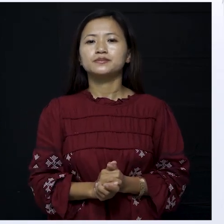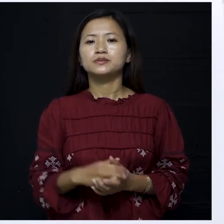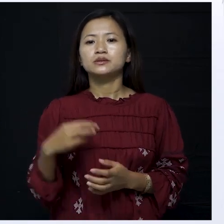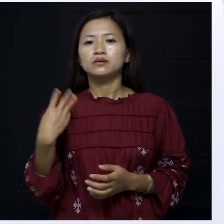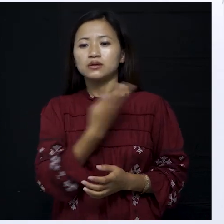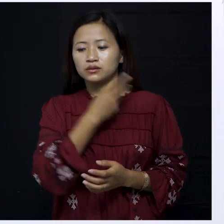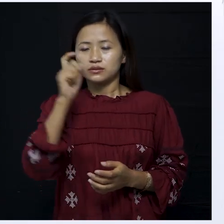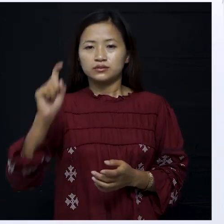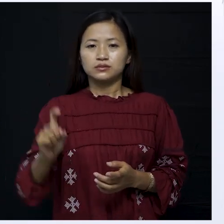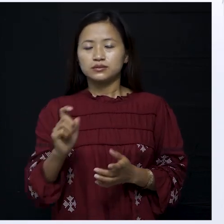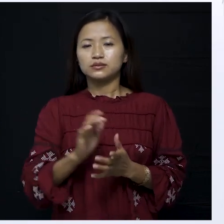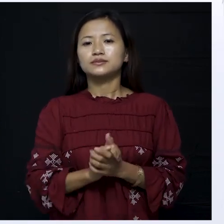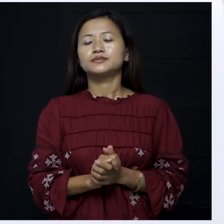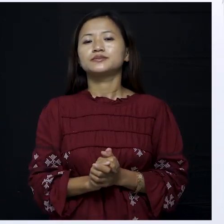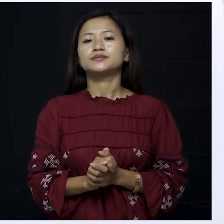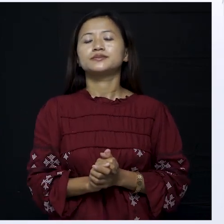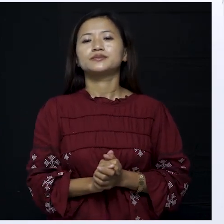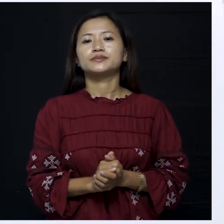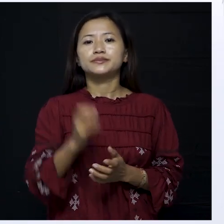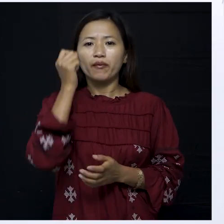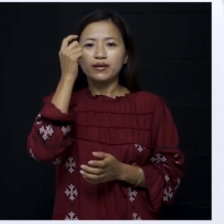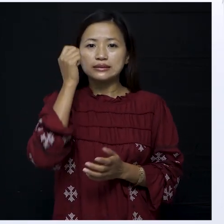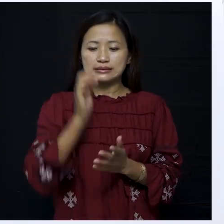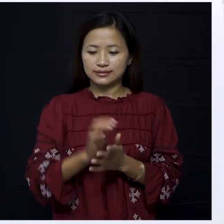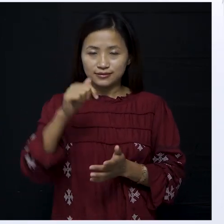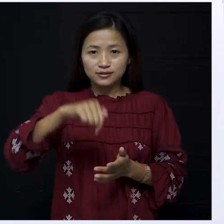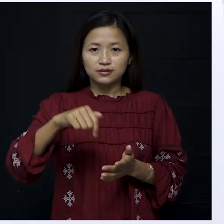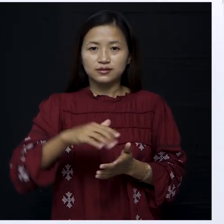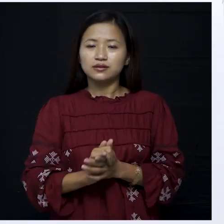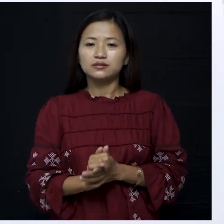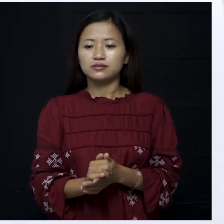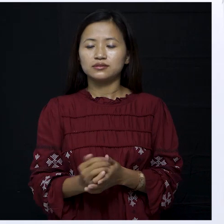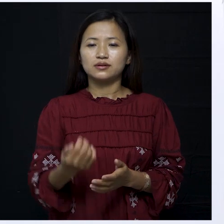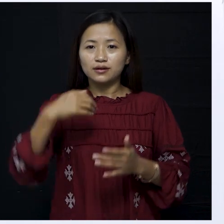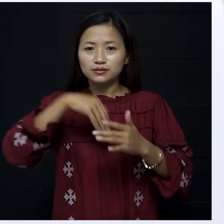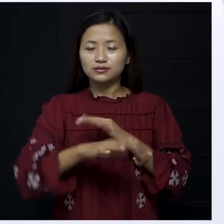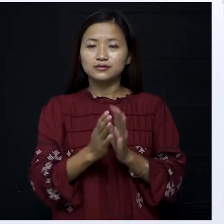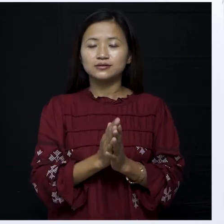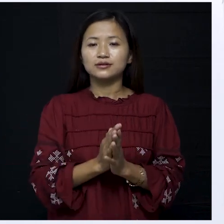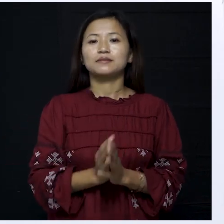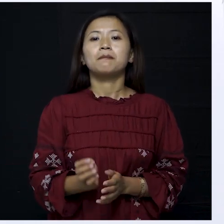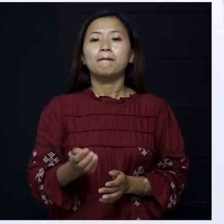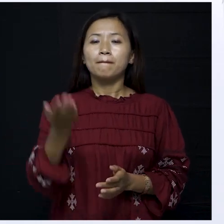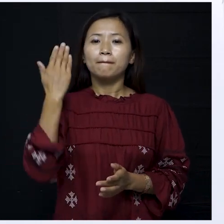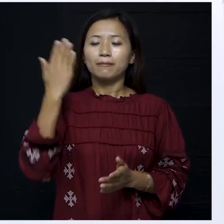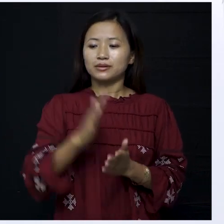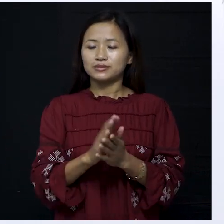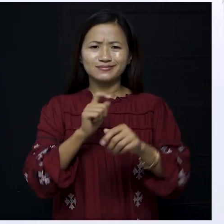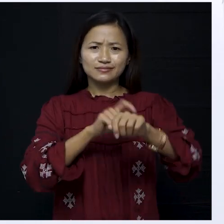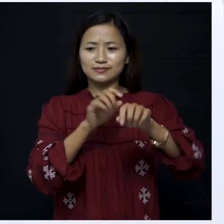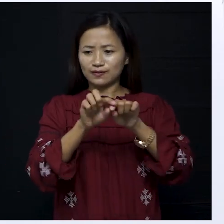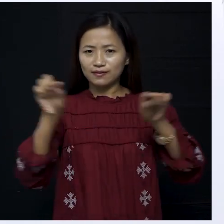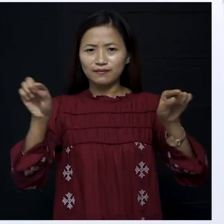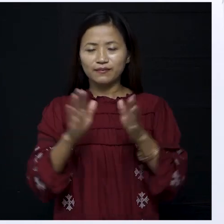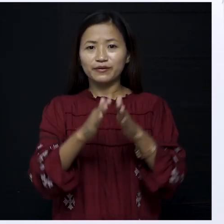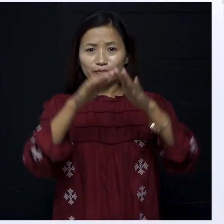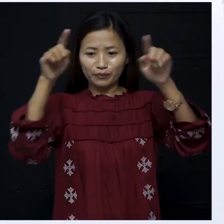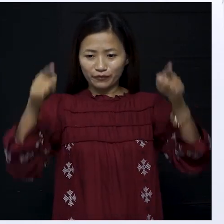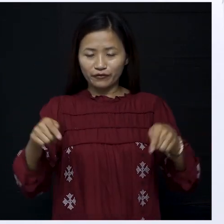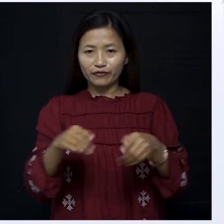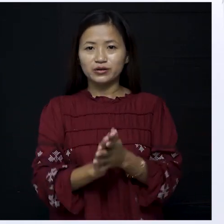we also need to understand here that under the past timeline frame, you can also write down